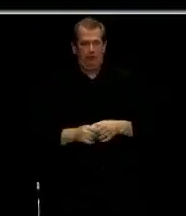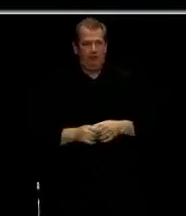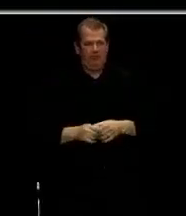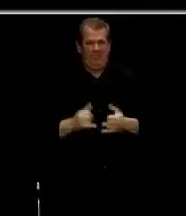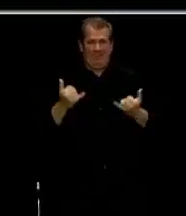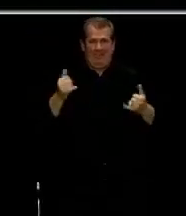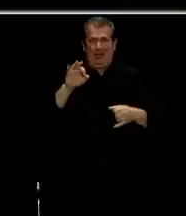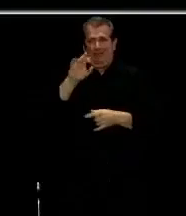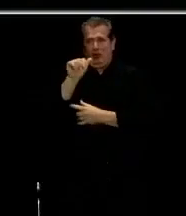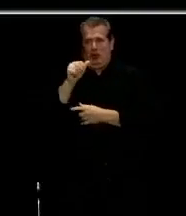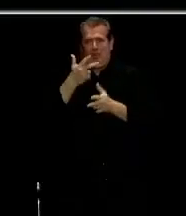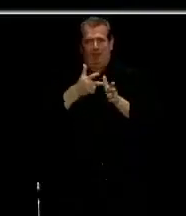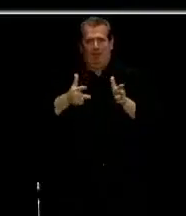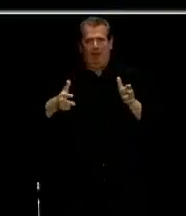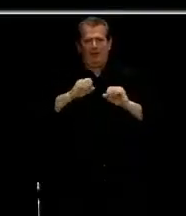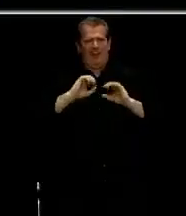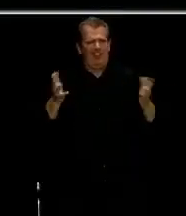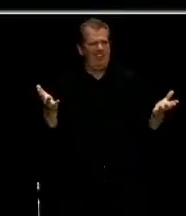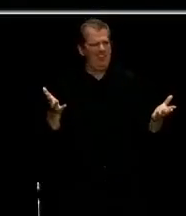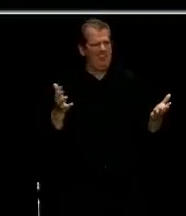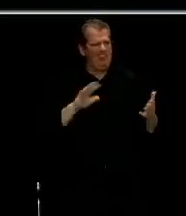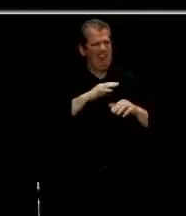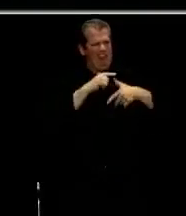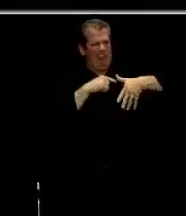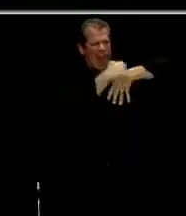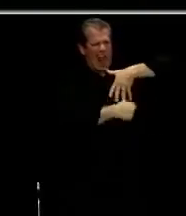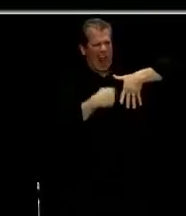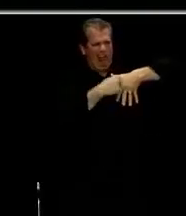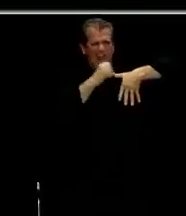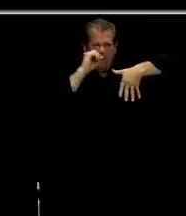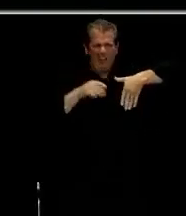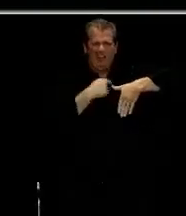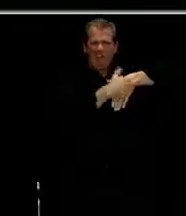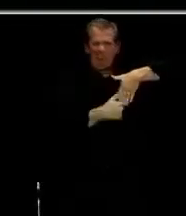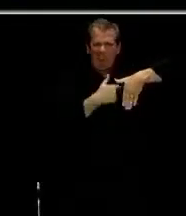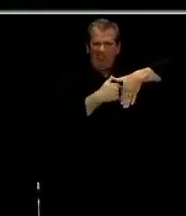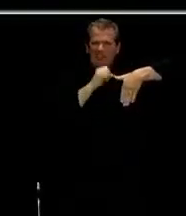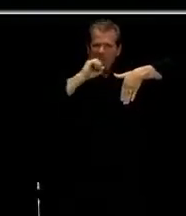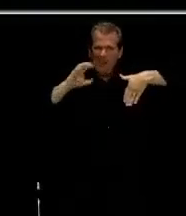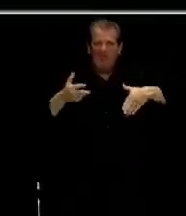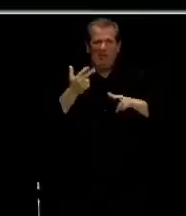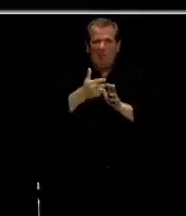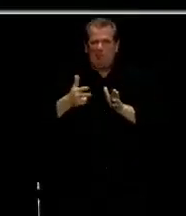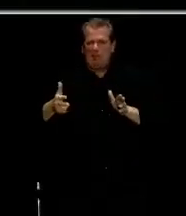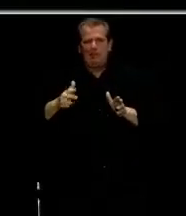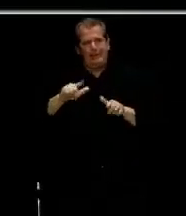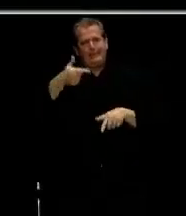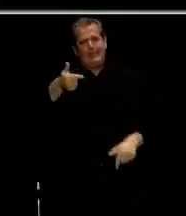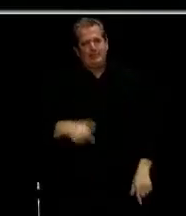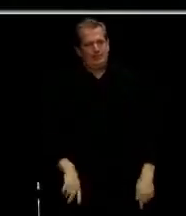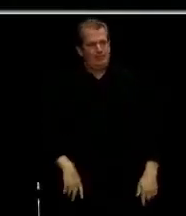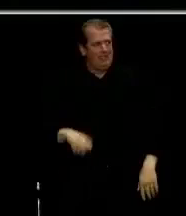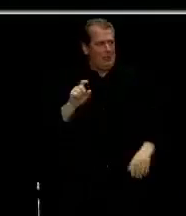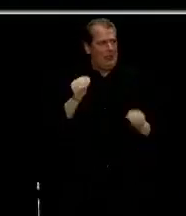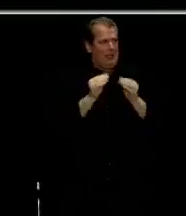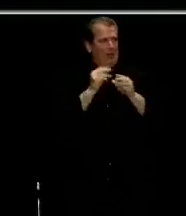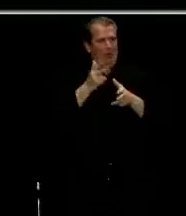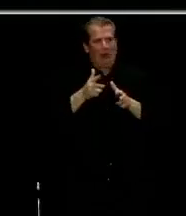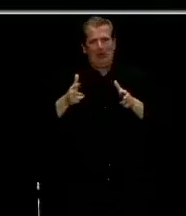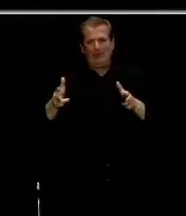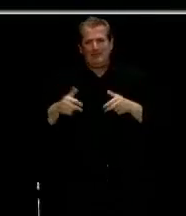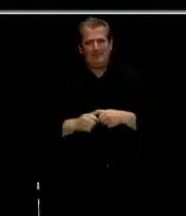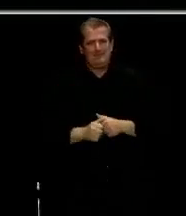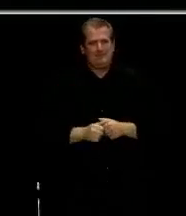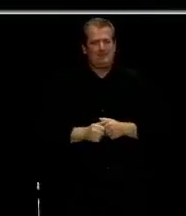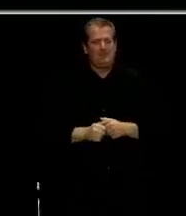the state of Florida. Have you noticed that? That's what you all have to work on next. But